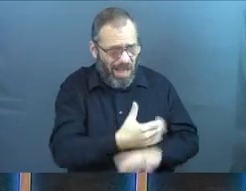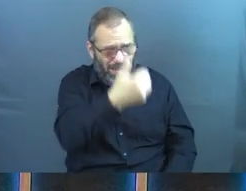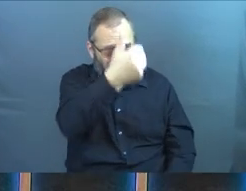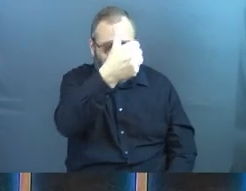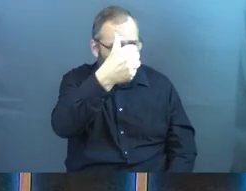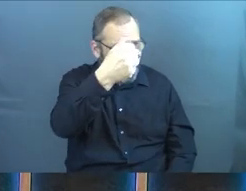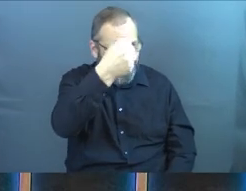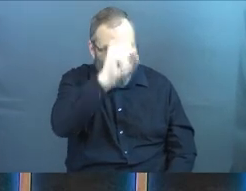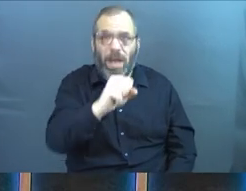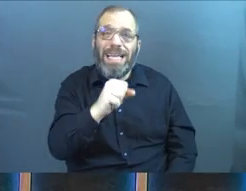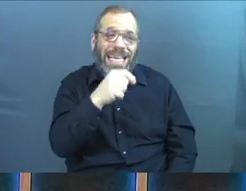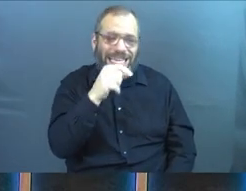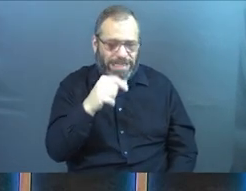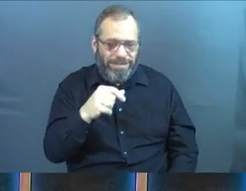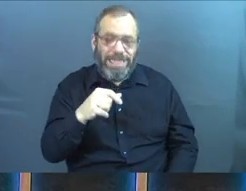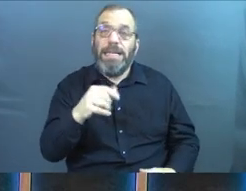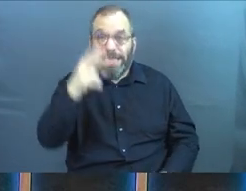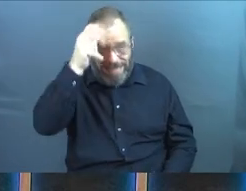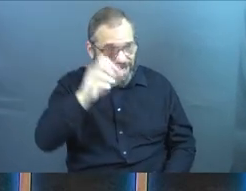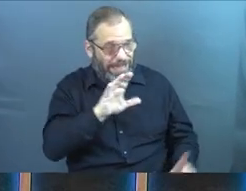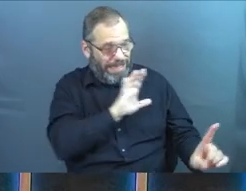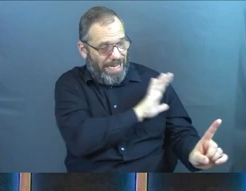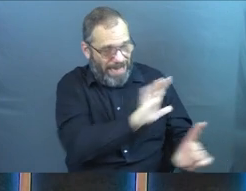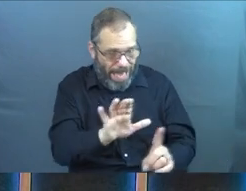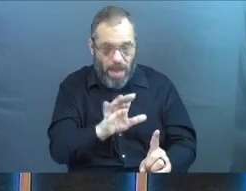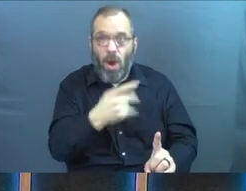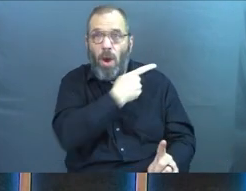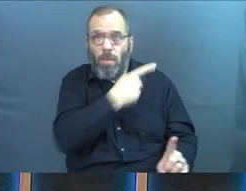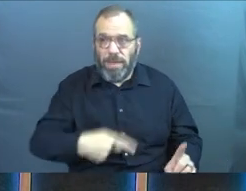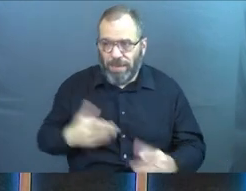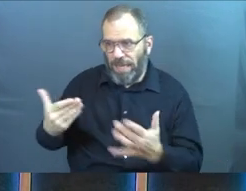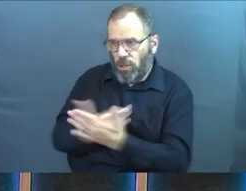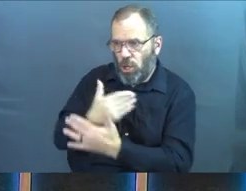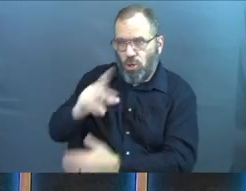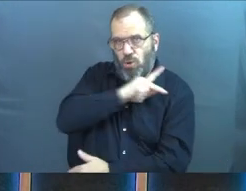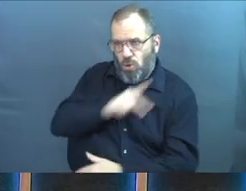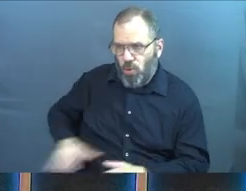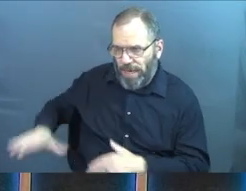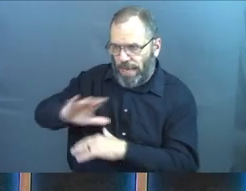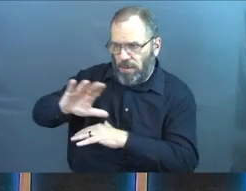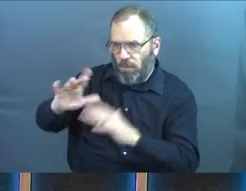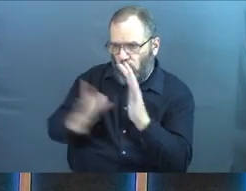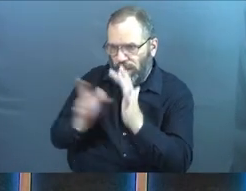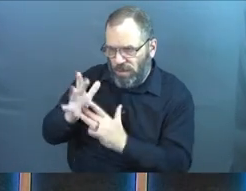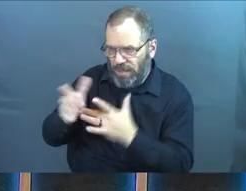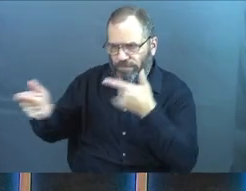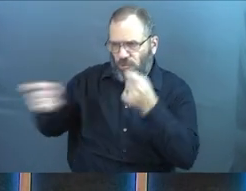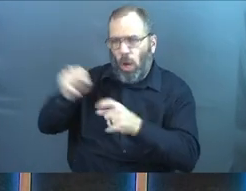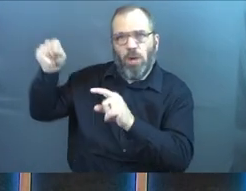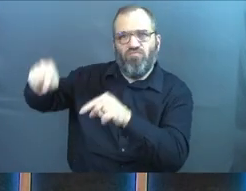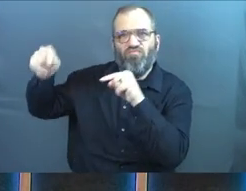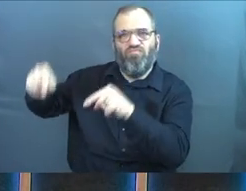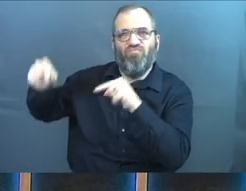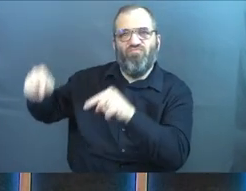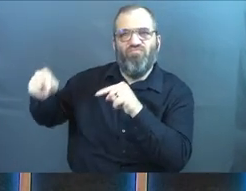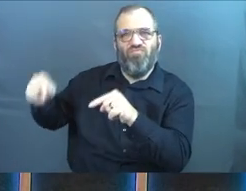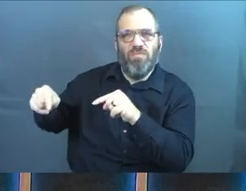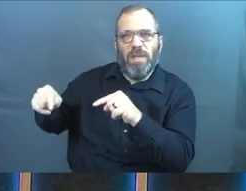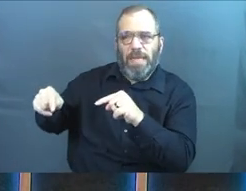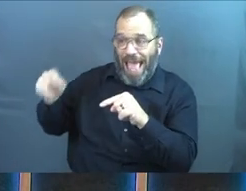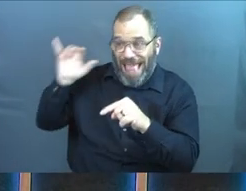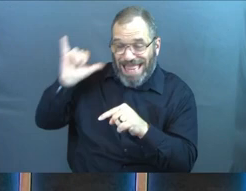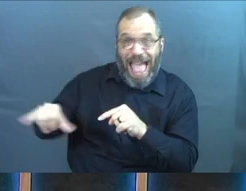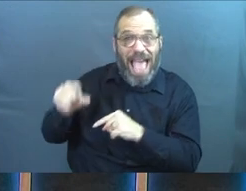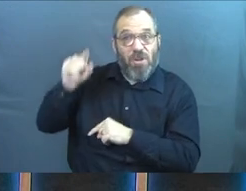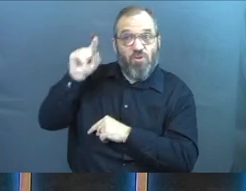He's still their prince. But now there's a new kingdom where Jesus is in charge. And he's like, and